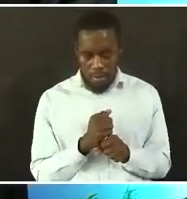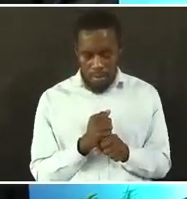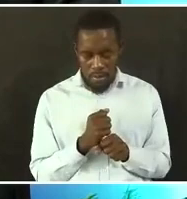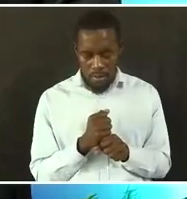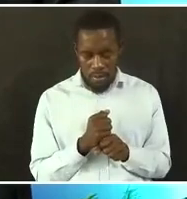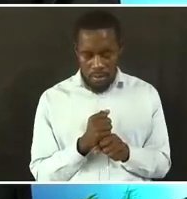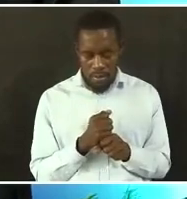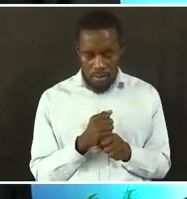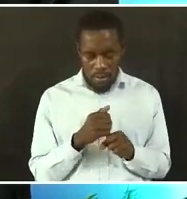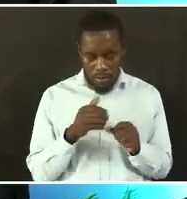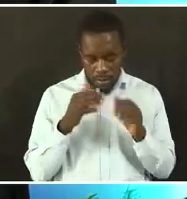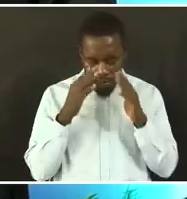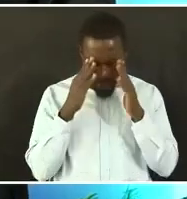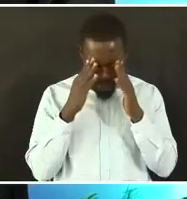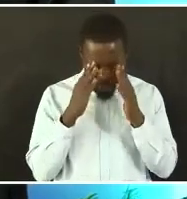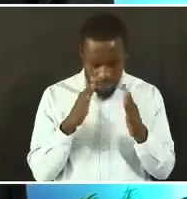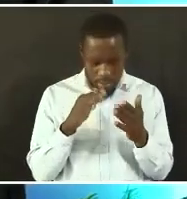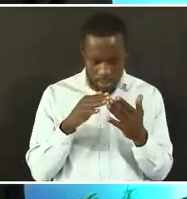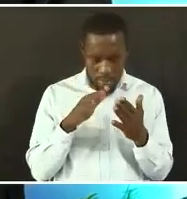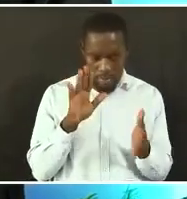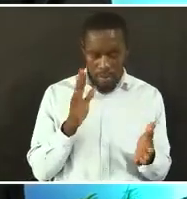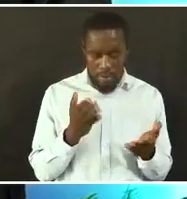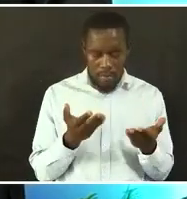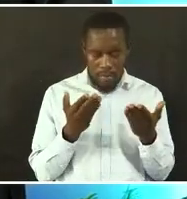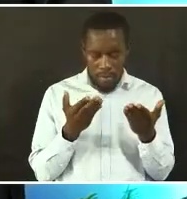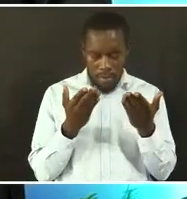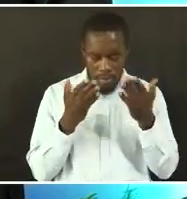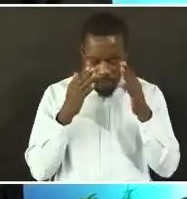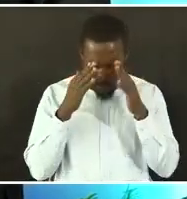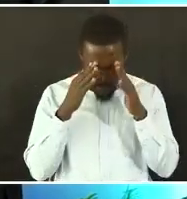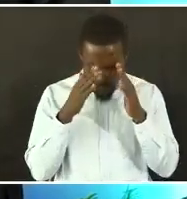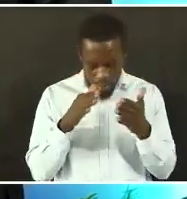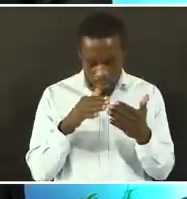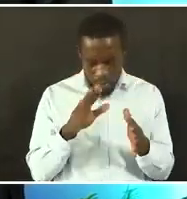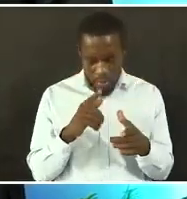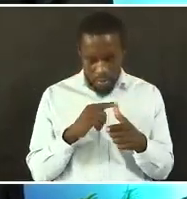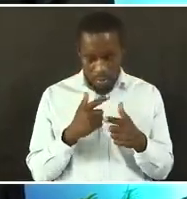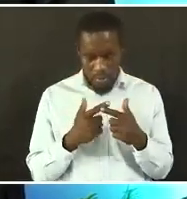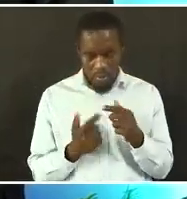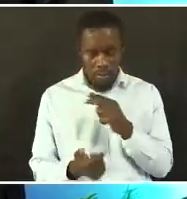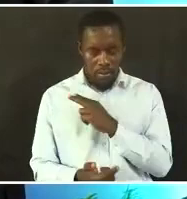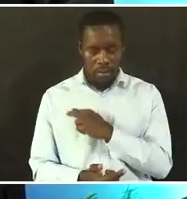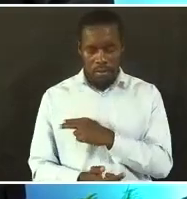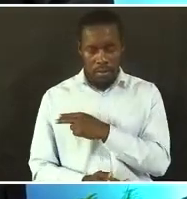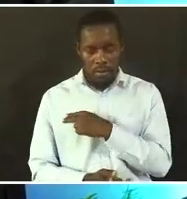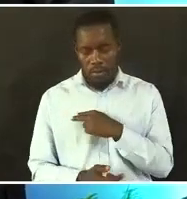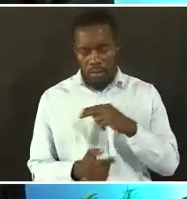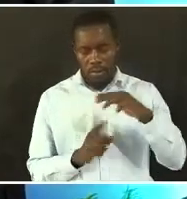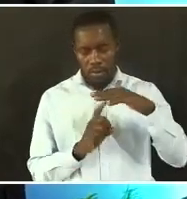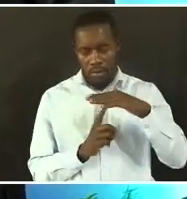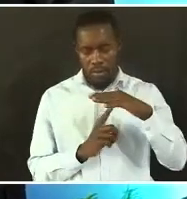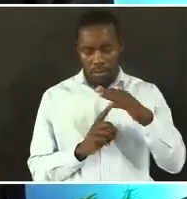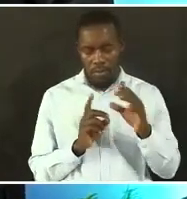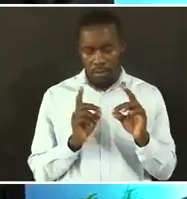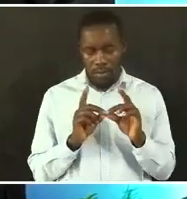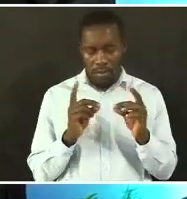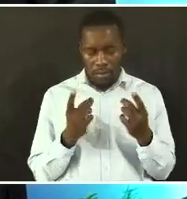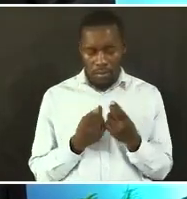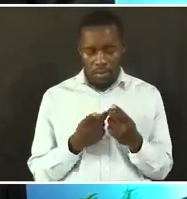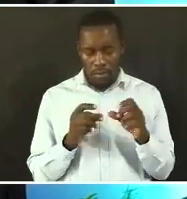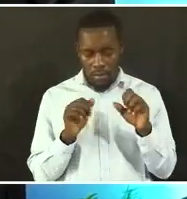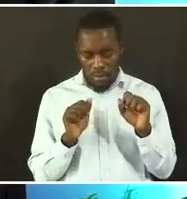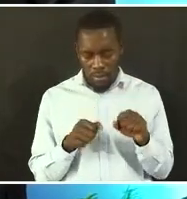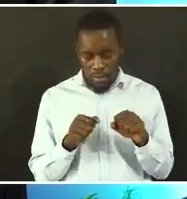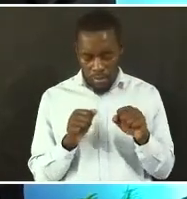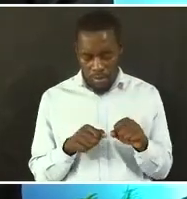God, please help us that through the hospital ministry department, we may be able to go on this